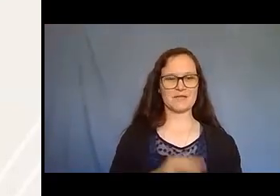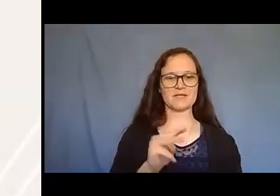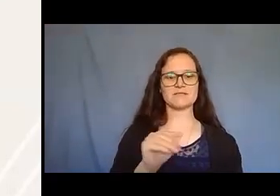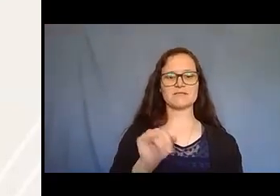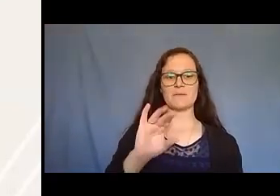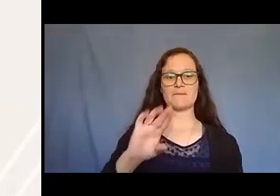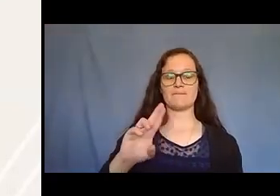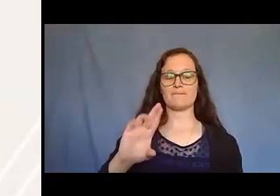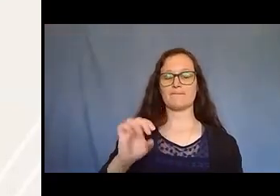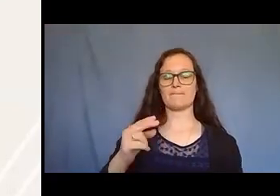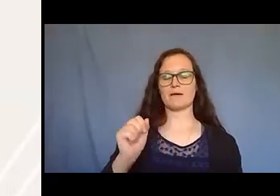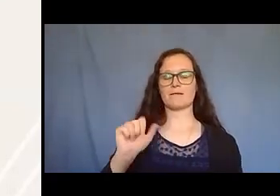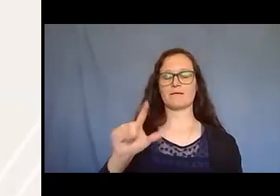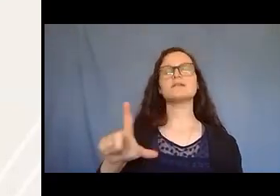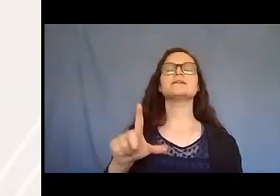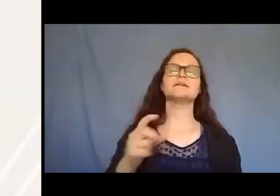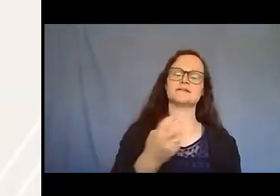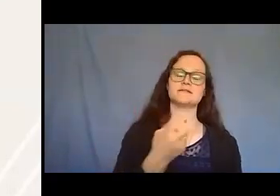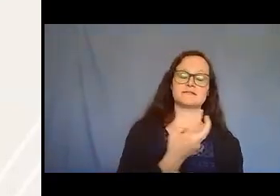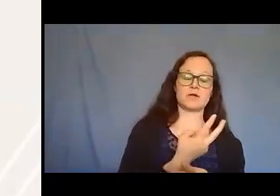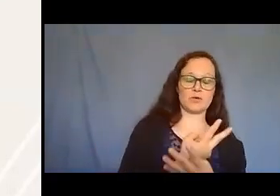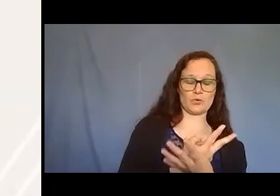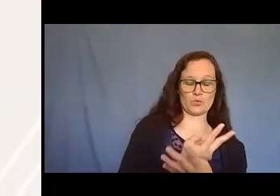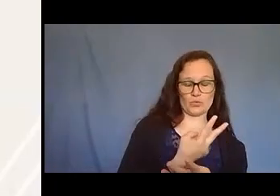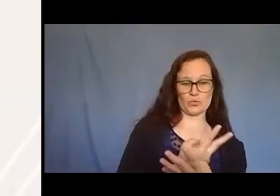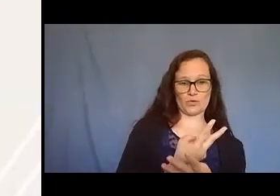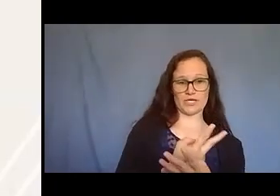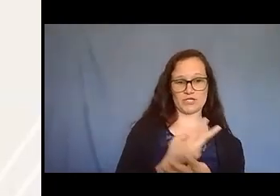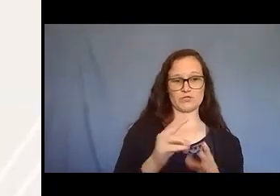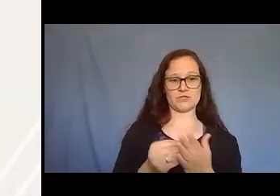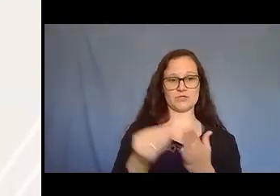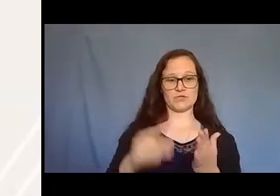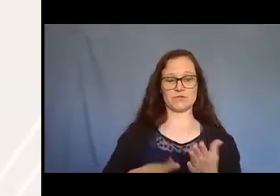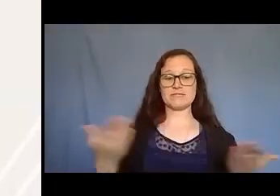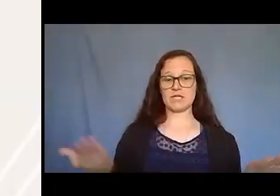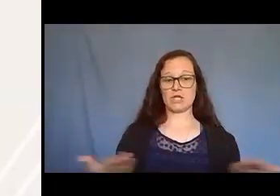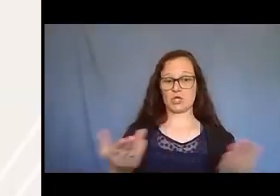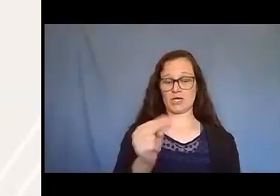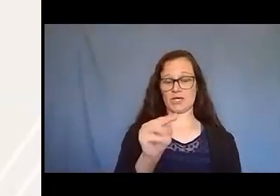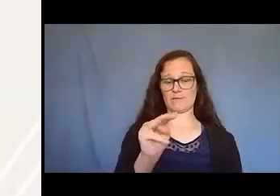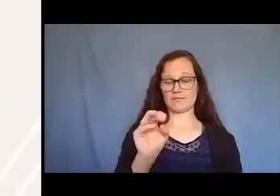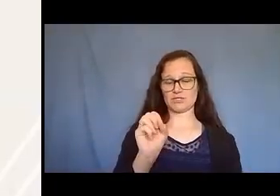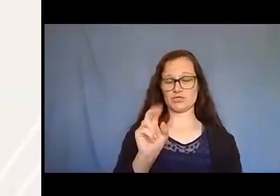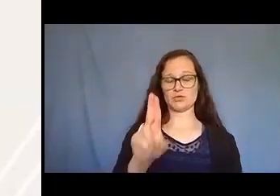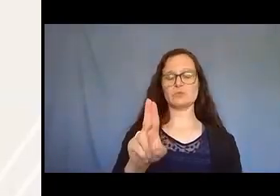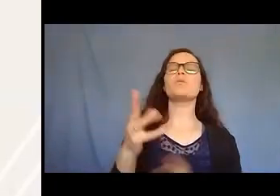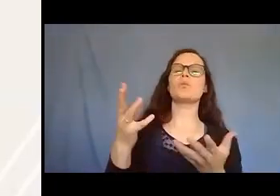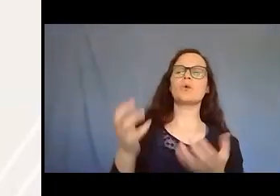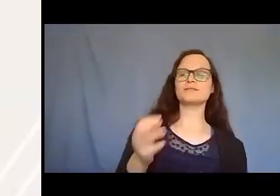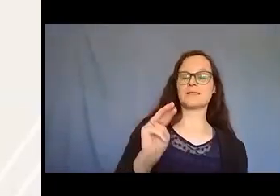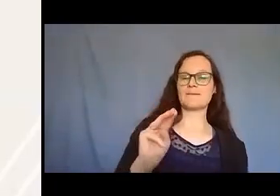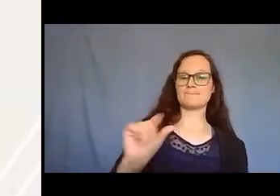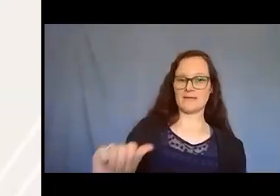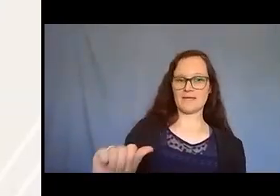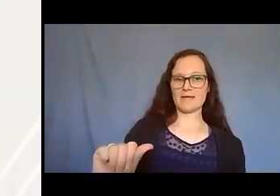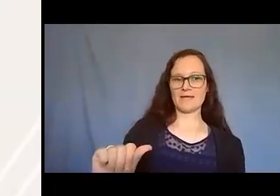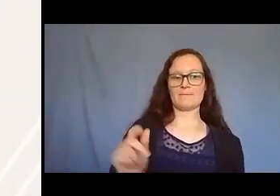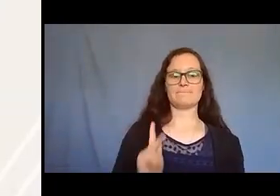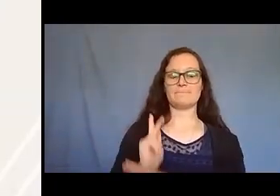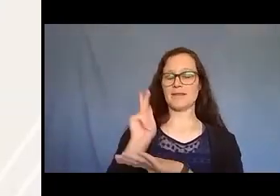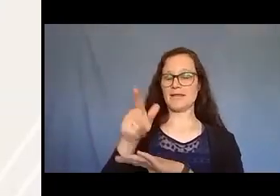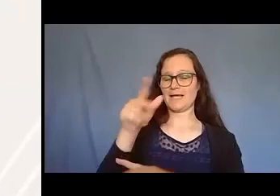is a current graduate student at New Mexico State University seeking his master's degree in plant and environmental